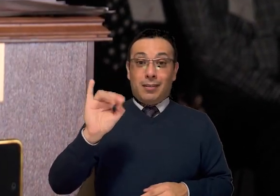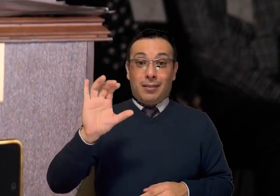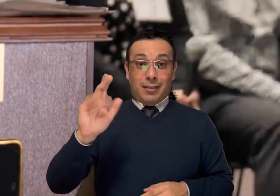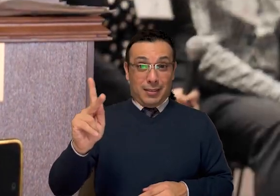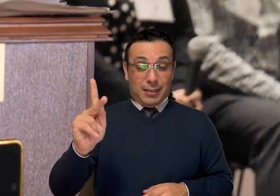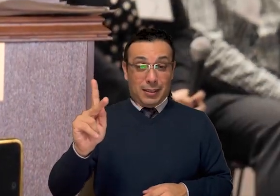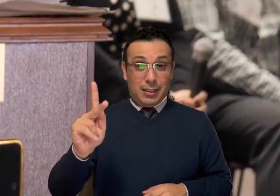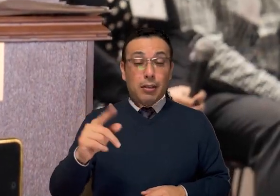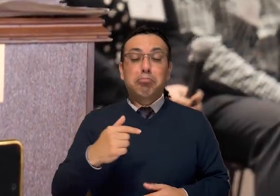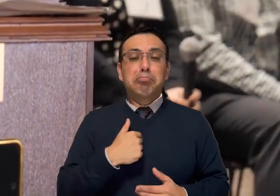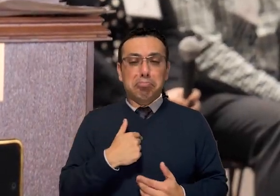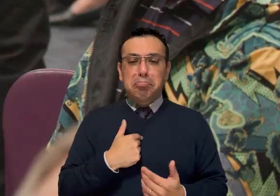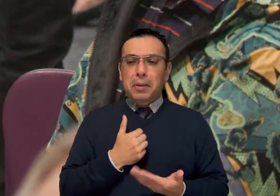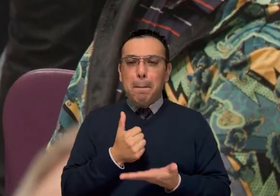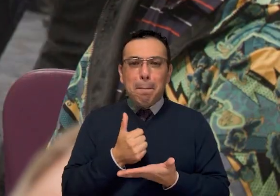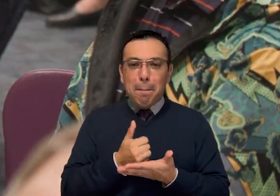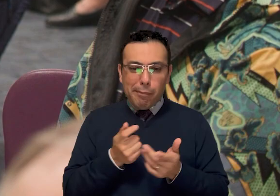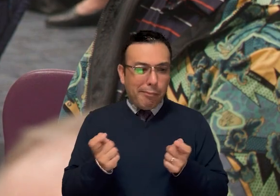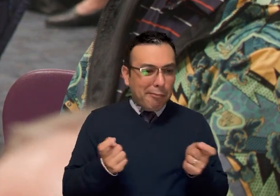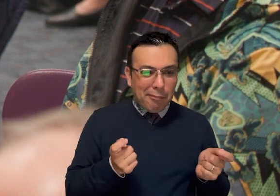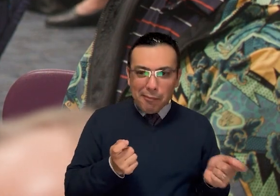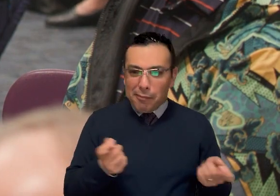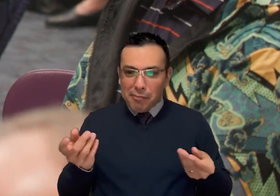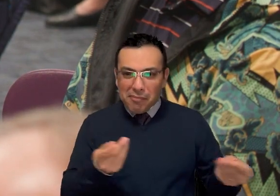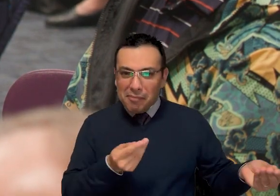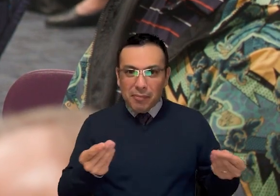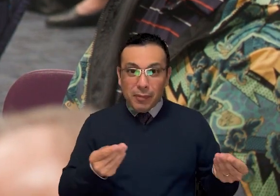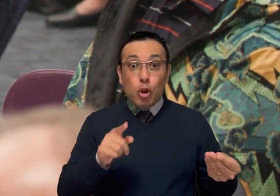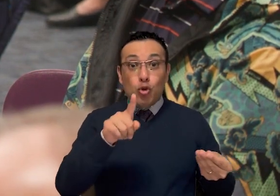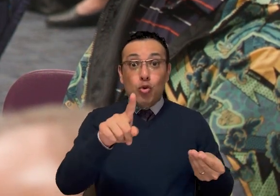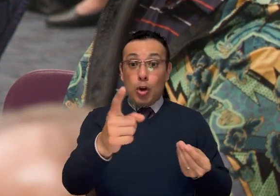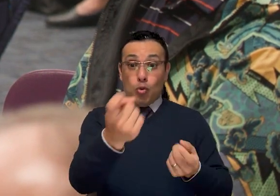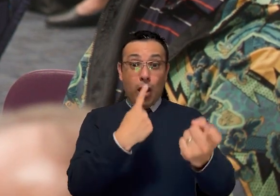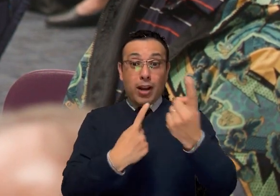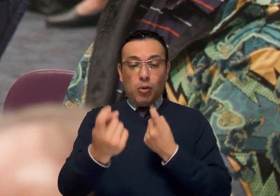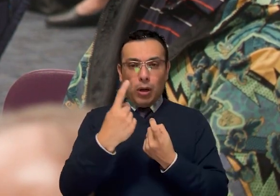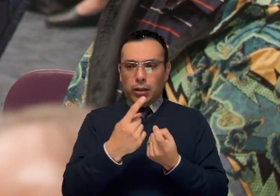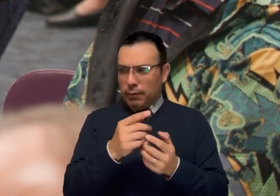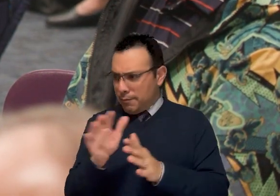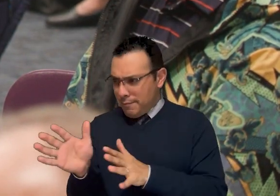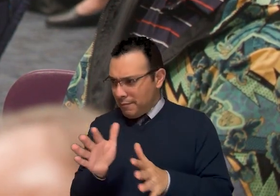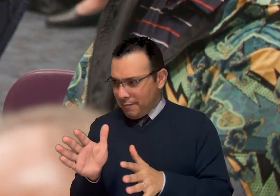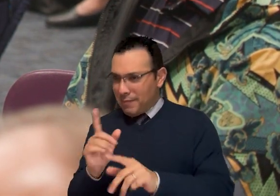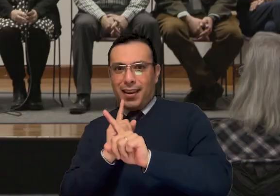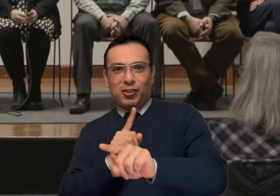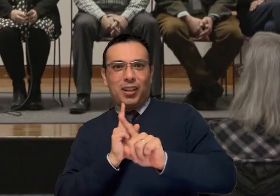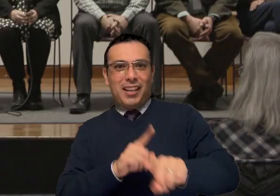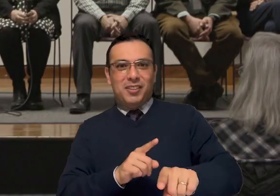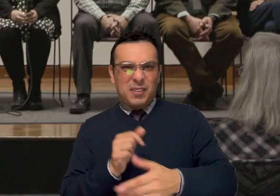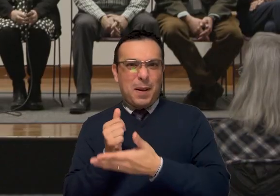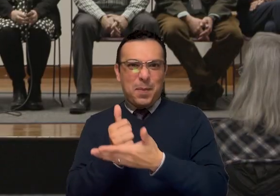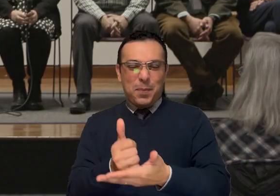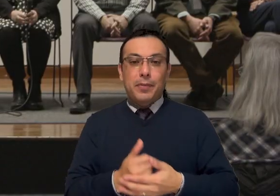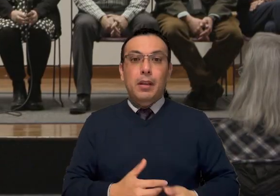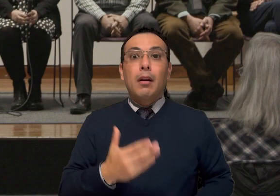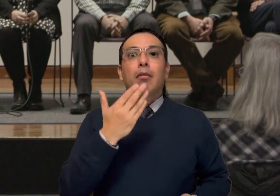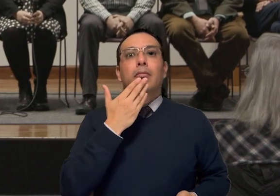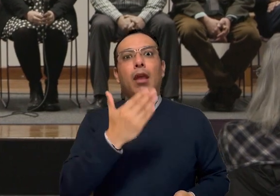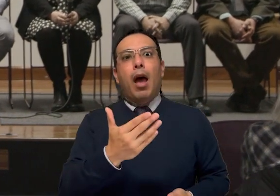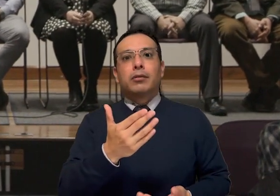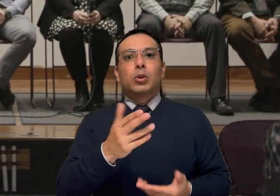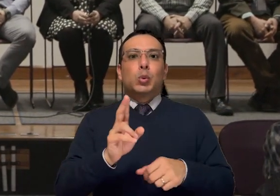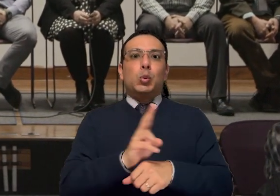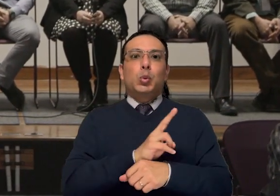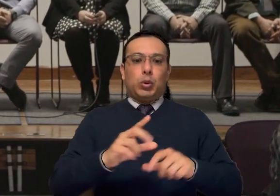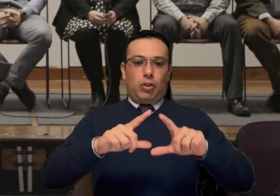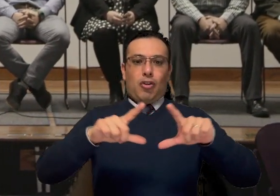questions answered tonight. Thank you very much for using the cards. It's the best way we have found to get